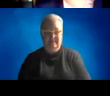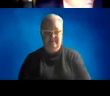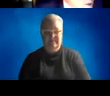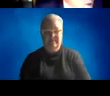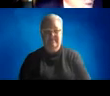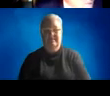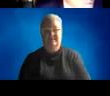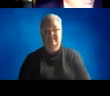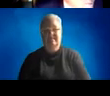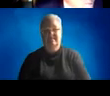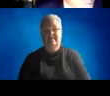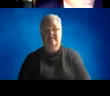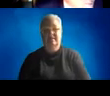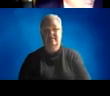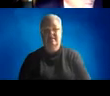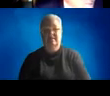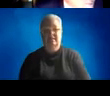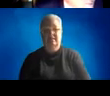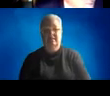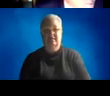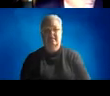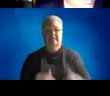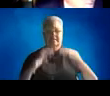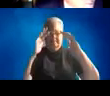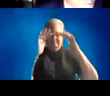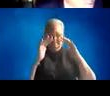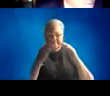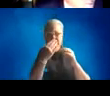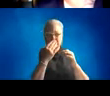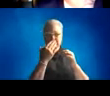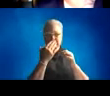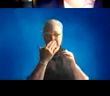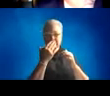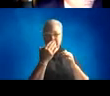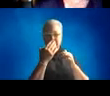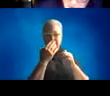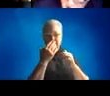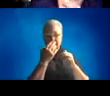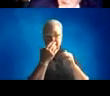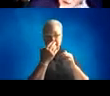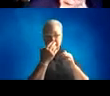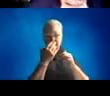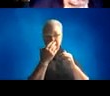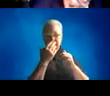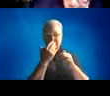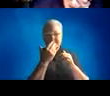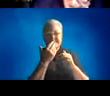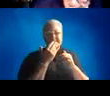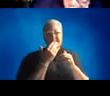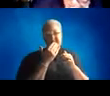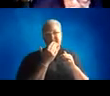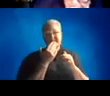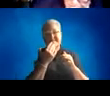that they were separate. Okay. So it's kind of polite way of asking, more empathetic. Polite way of asking, yeah.